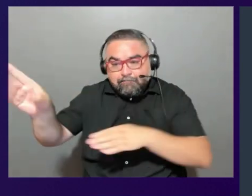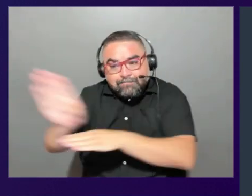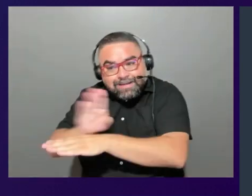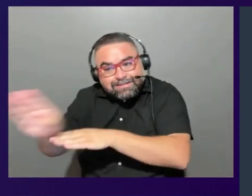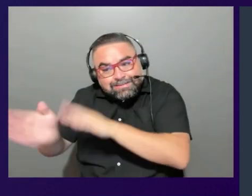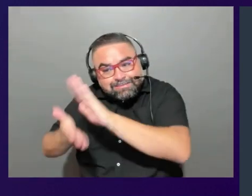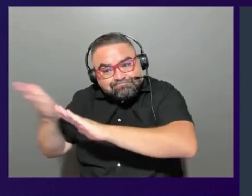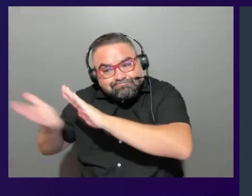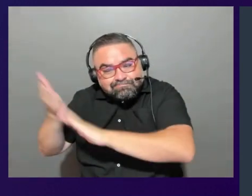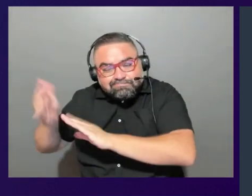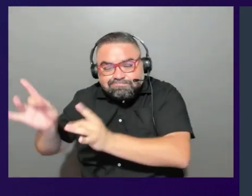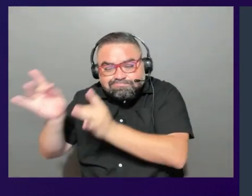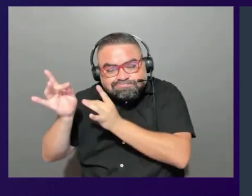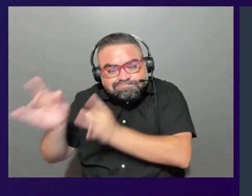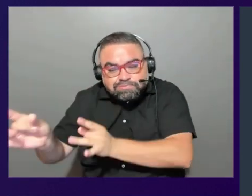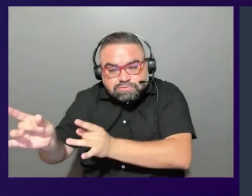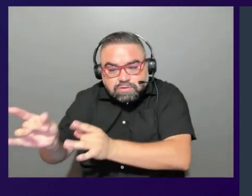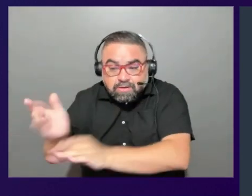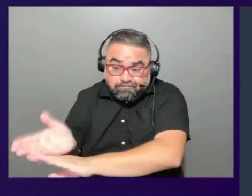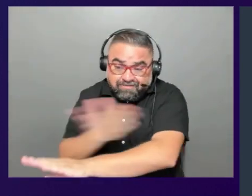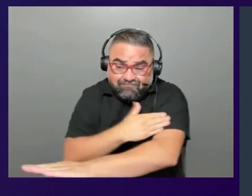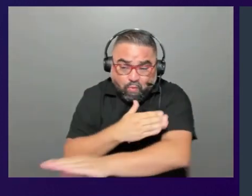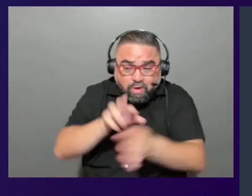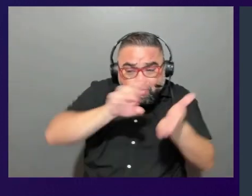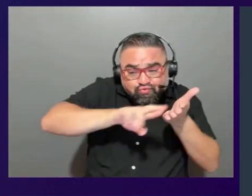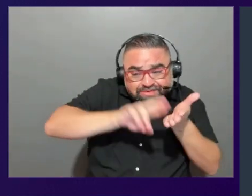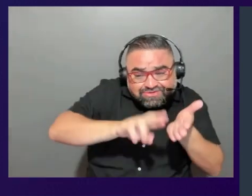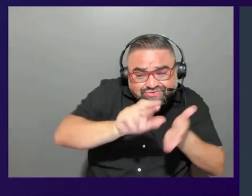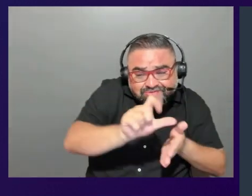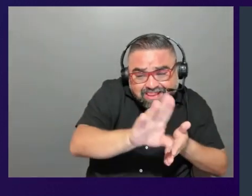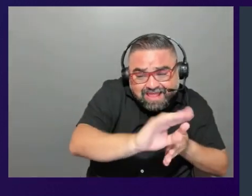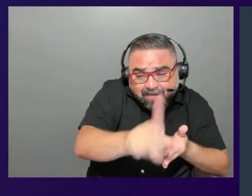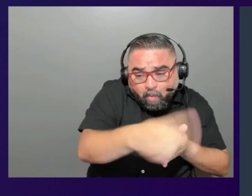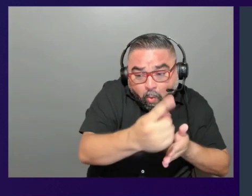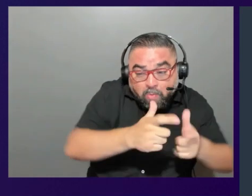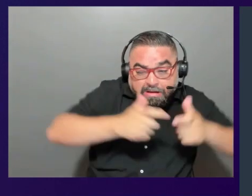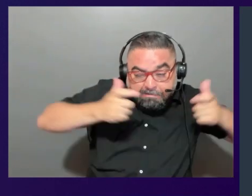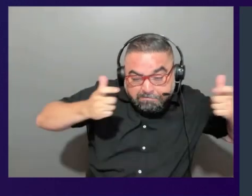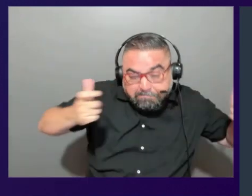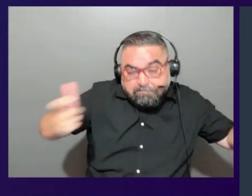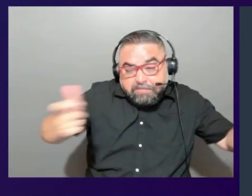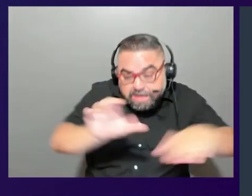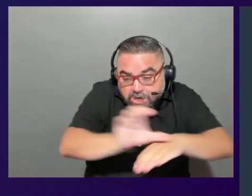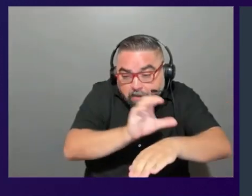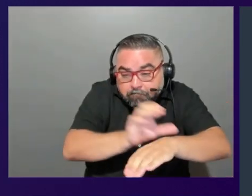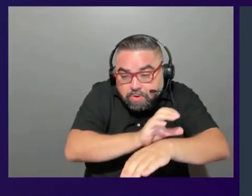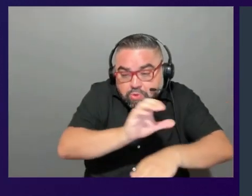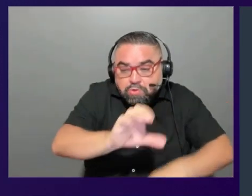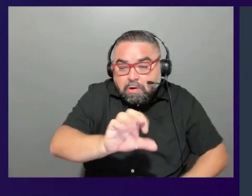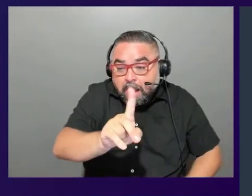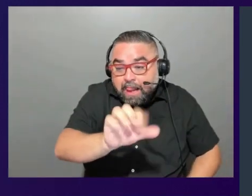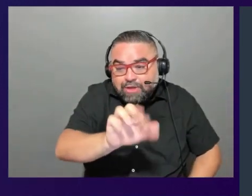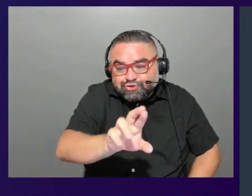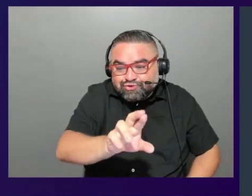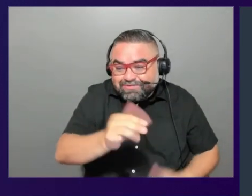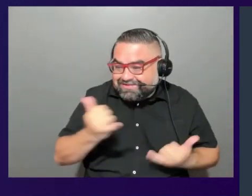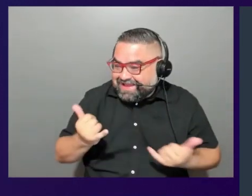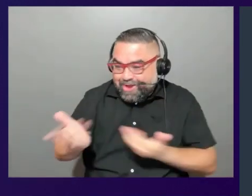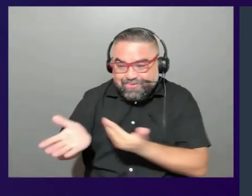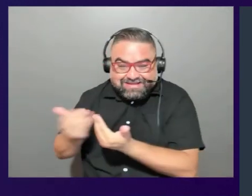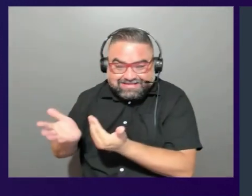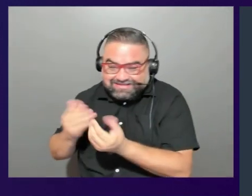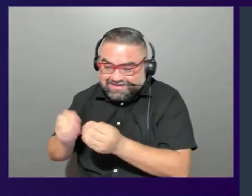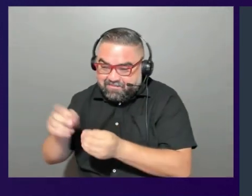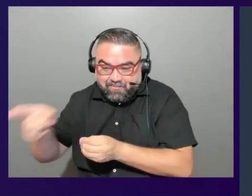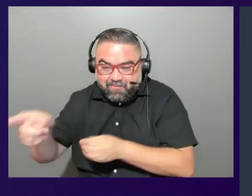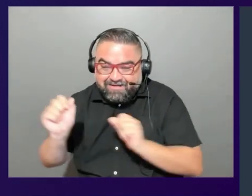in research labs with purpose-built massive supercomputer clusters. What makes FM special is that they can